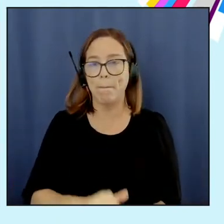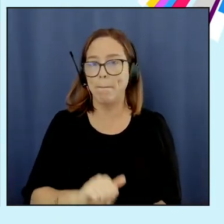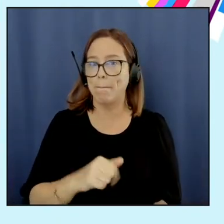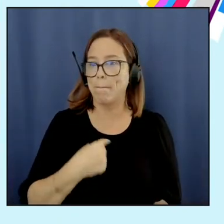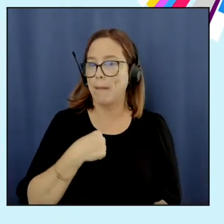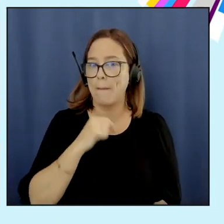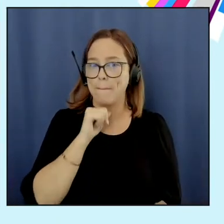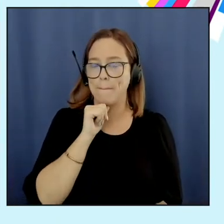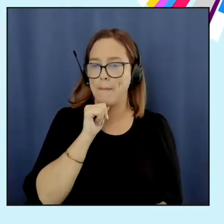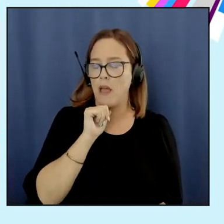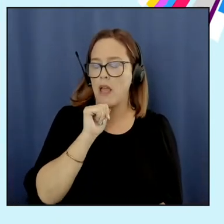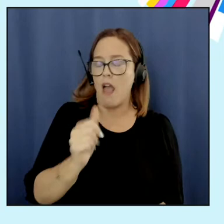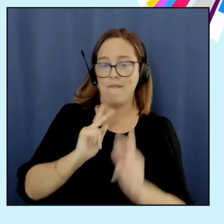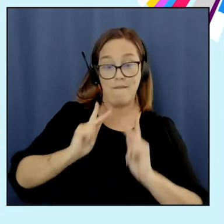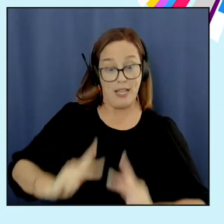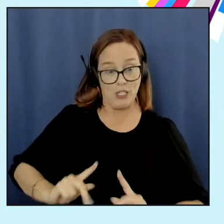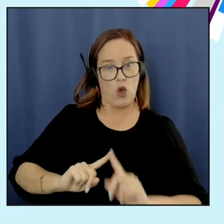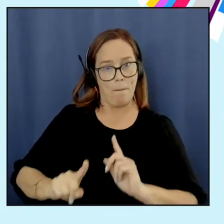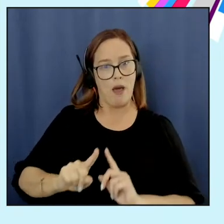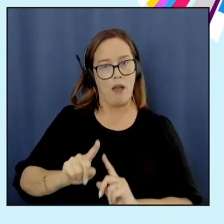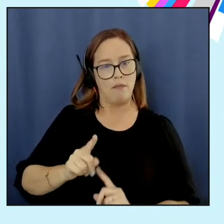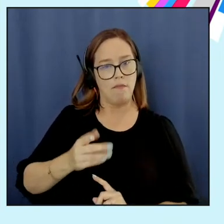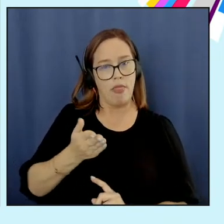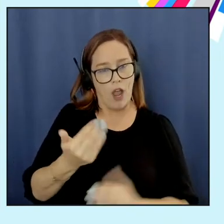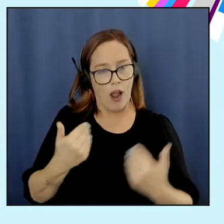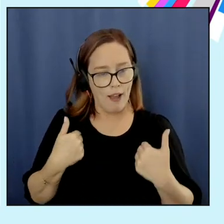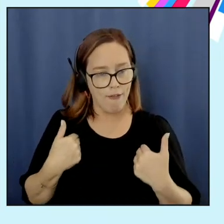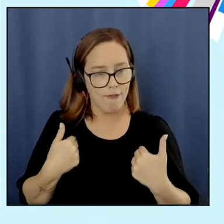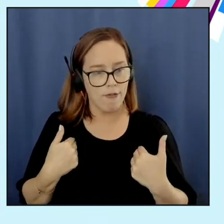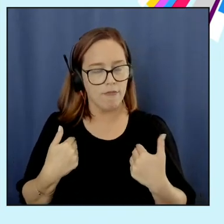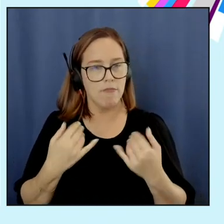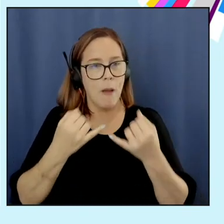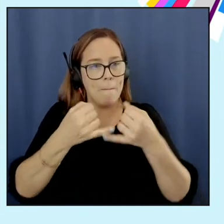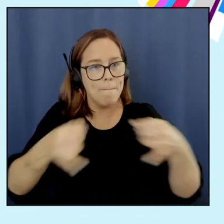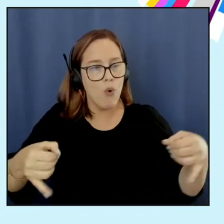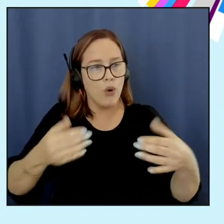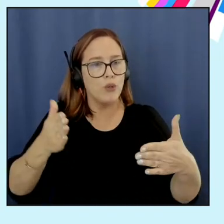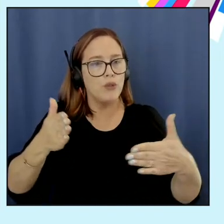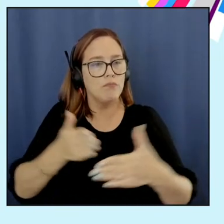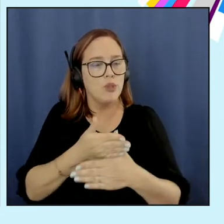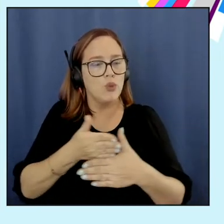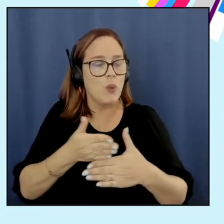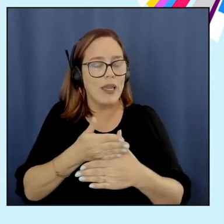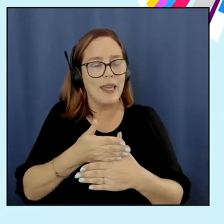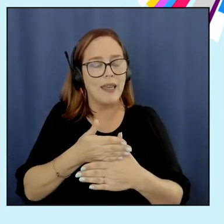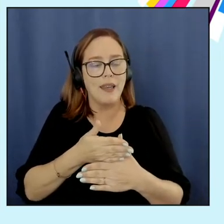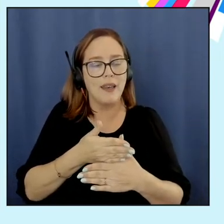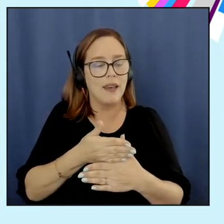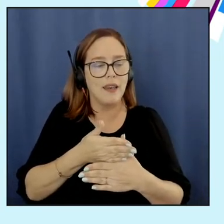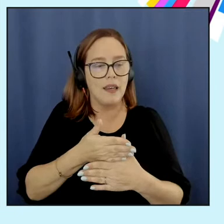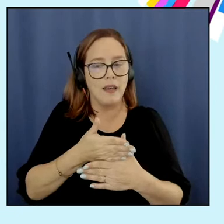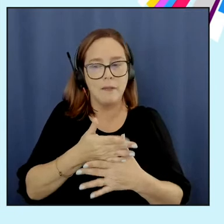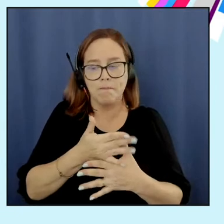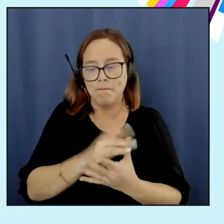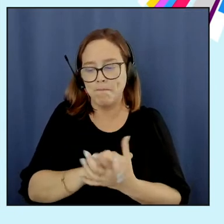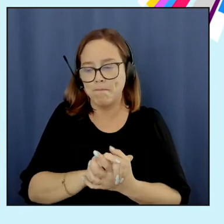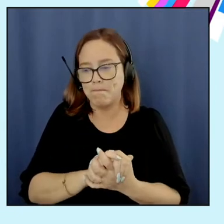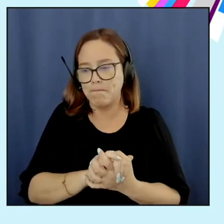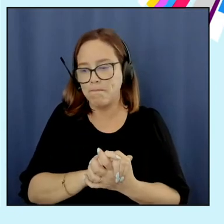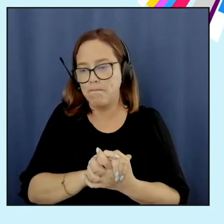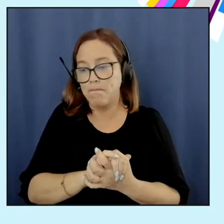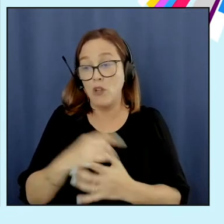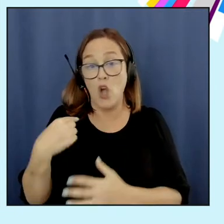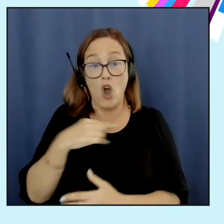physical, but they are there. Those borders that exist between, you know, between our colleagues who